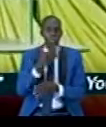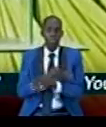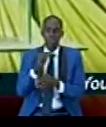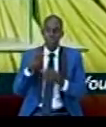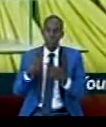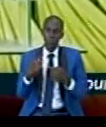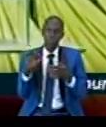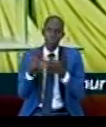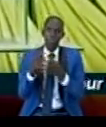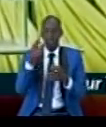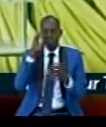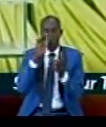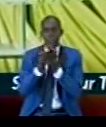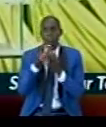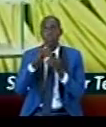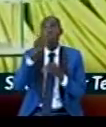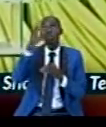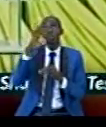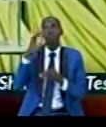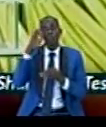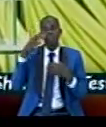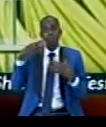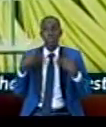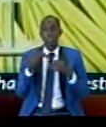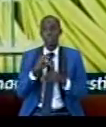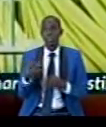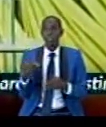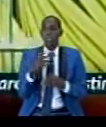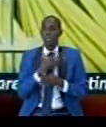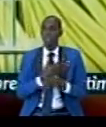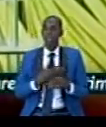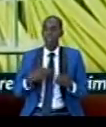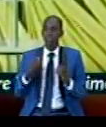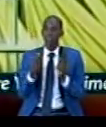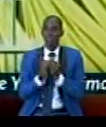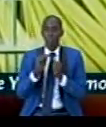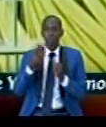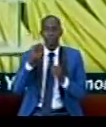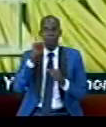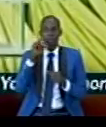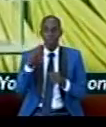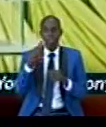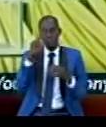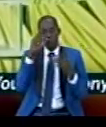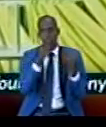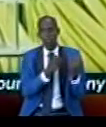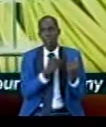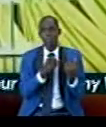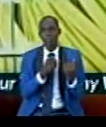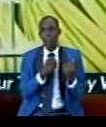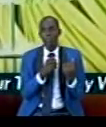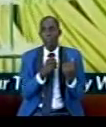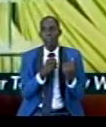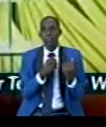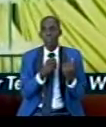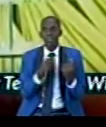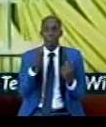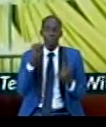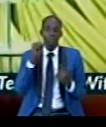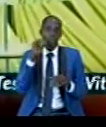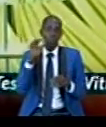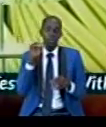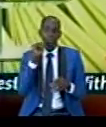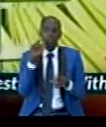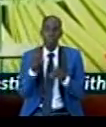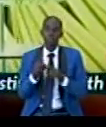her. And true to her faith, as the prayer of the man of God was going on, according to the writing, she laid her hand right